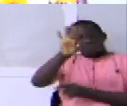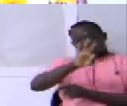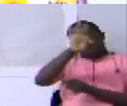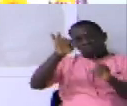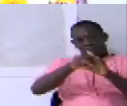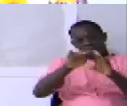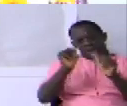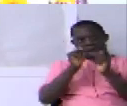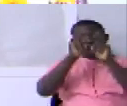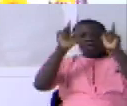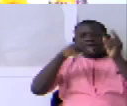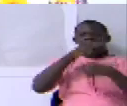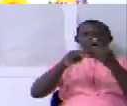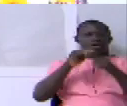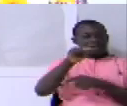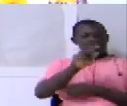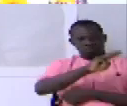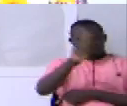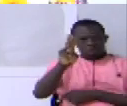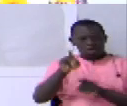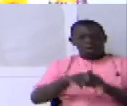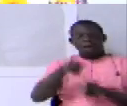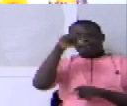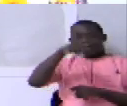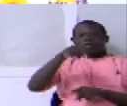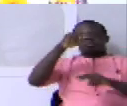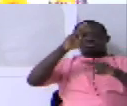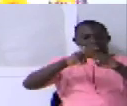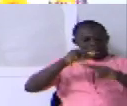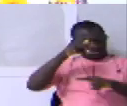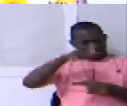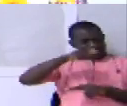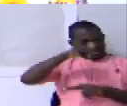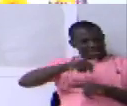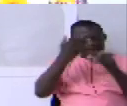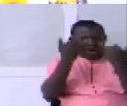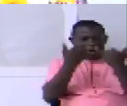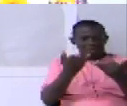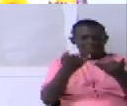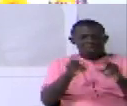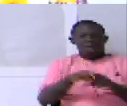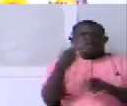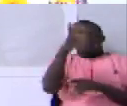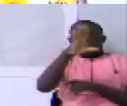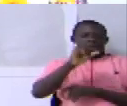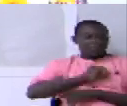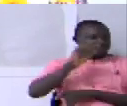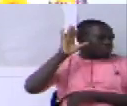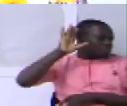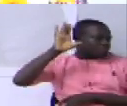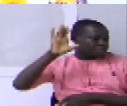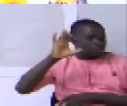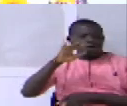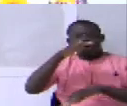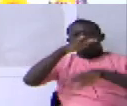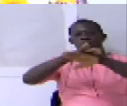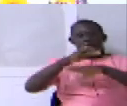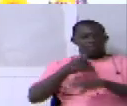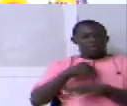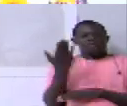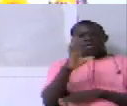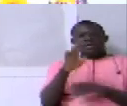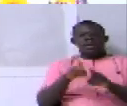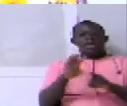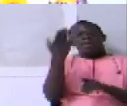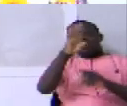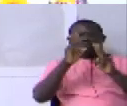Tombi la badi ngulumambo akalama. But here, sitting down here, bari mbesiri njandame. They might be listening to me. Asikeno be lamo kai They